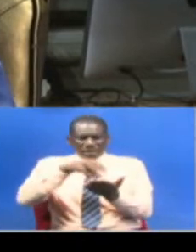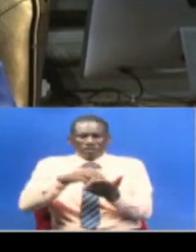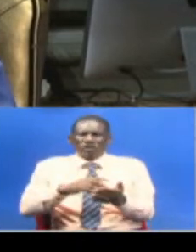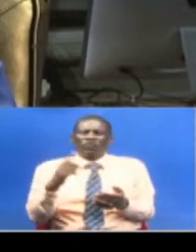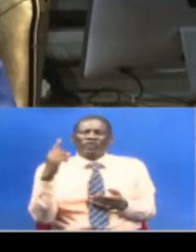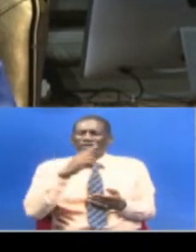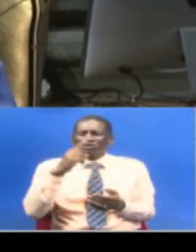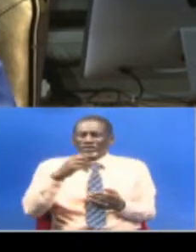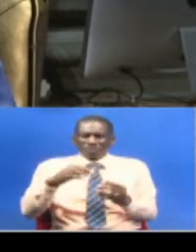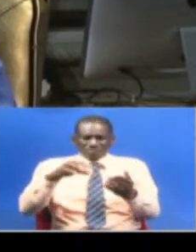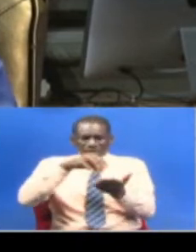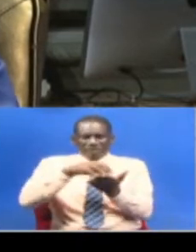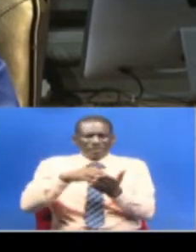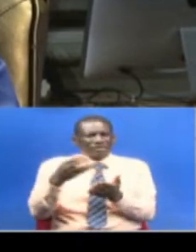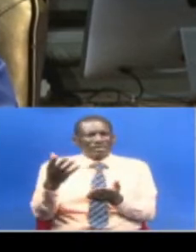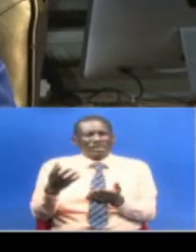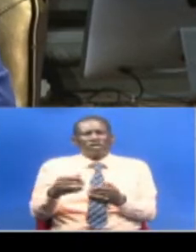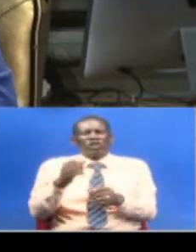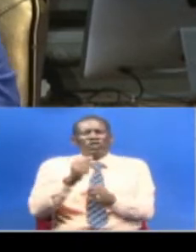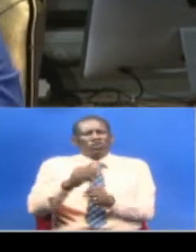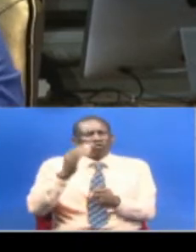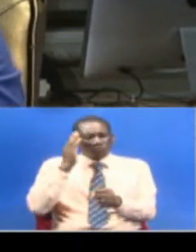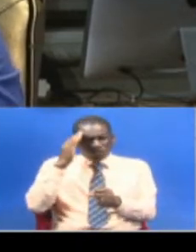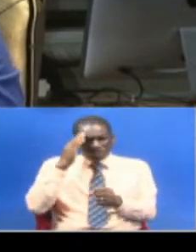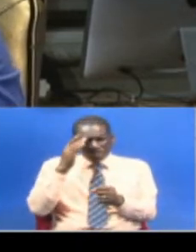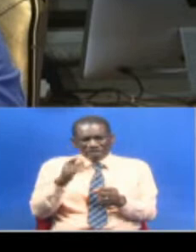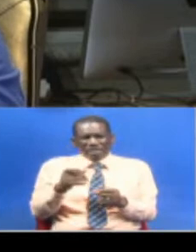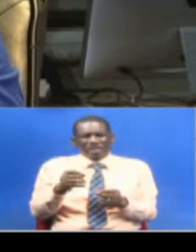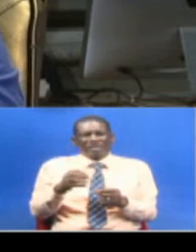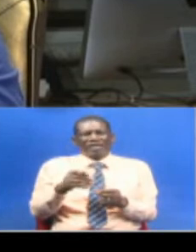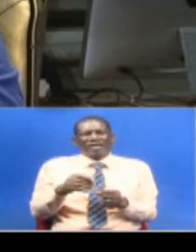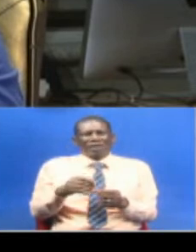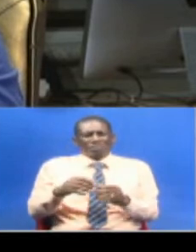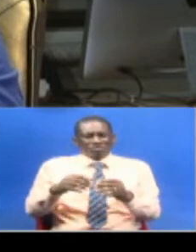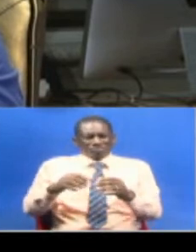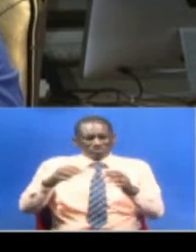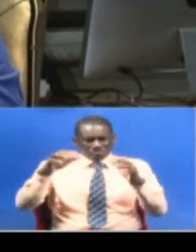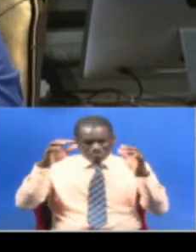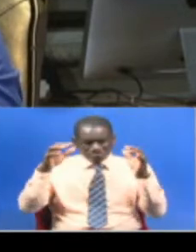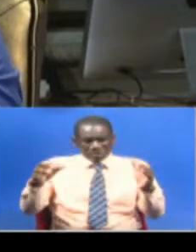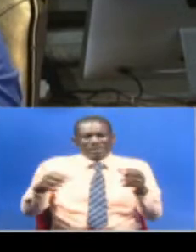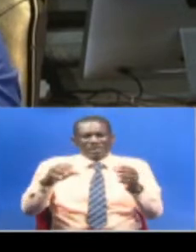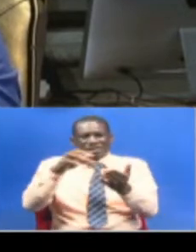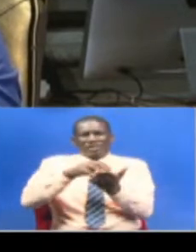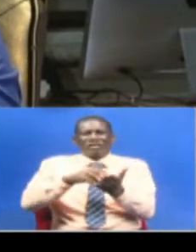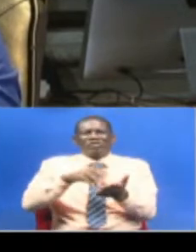terrorism, do you think they are so humongous, so